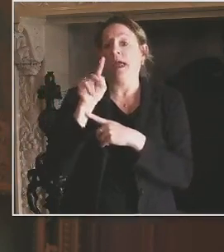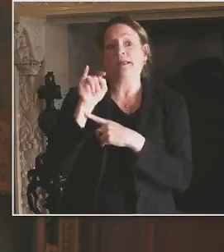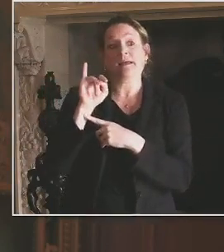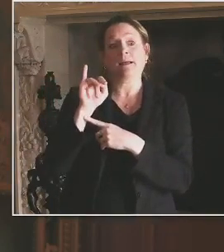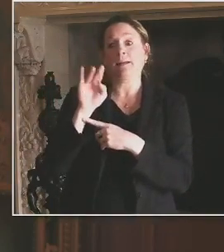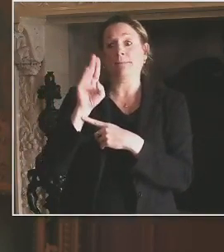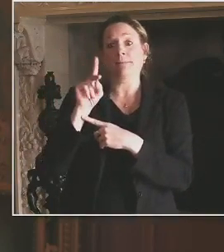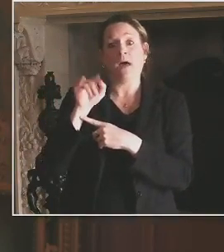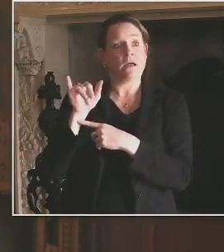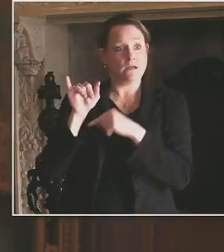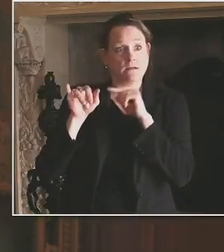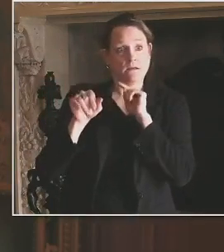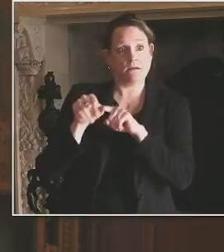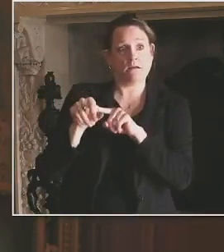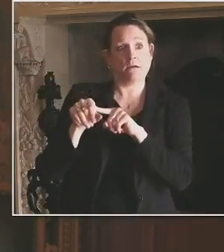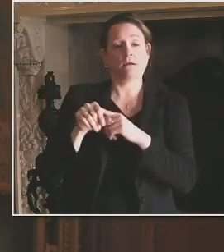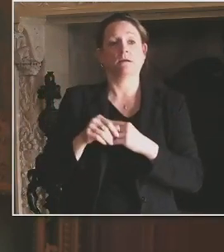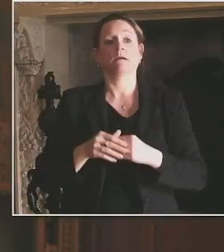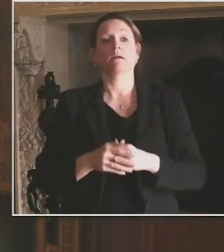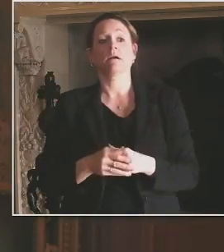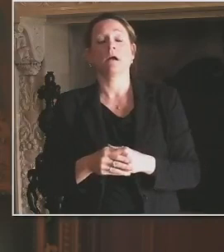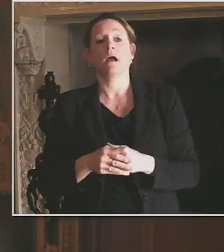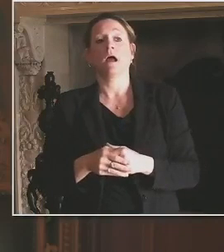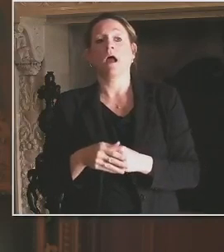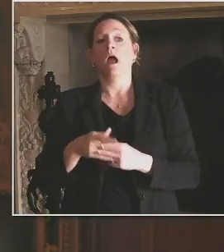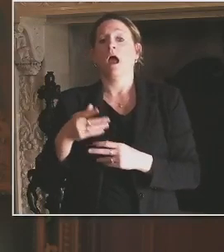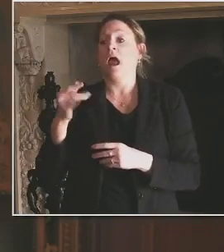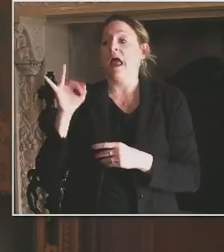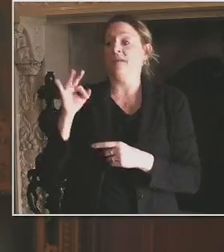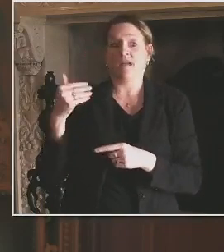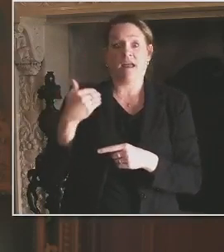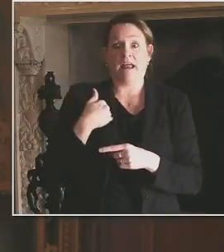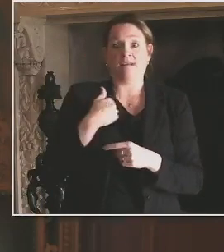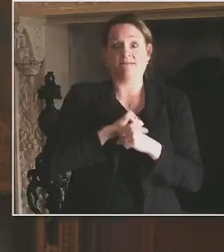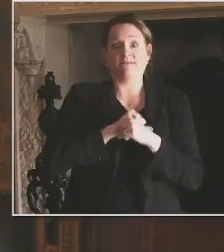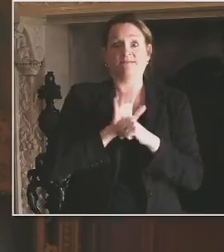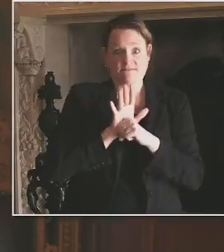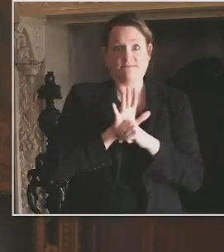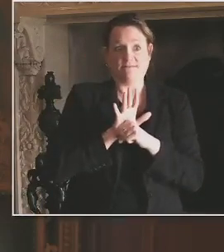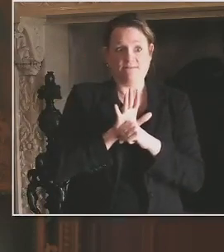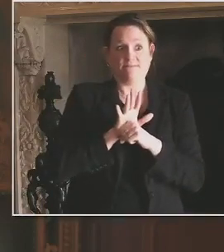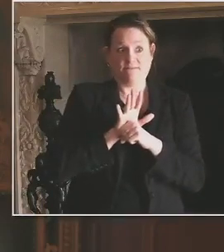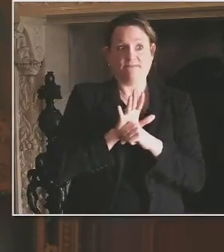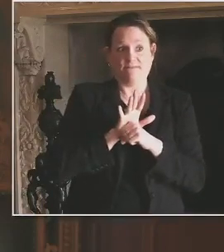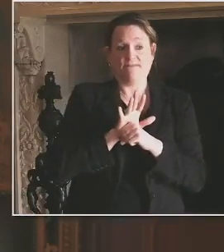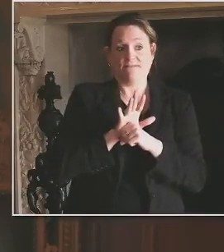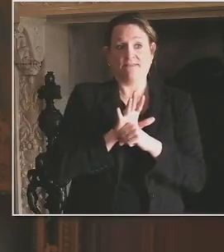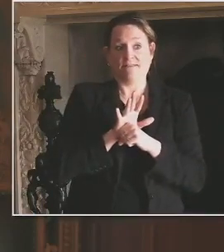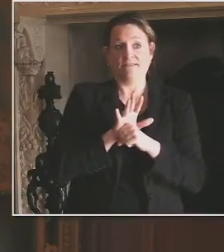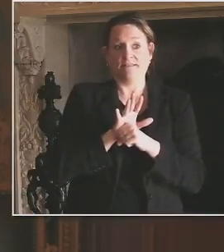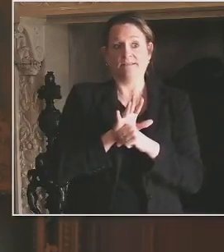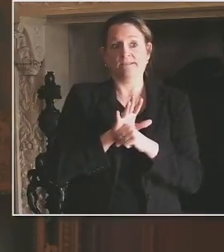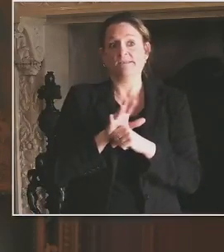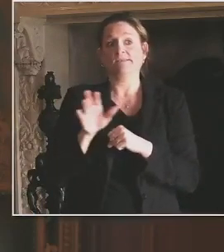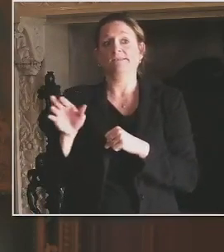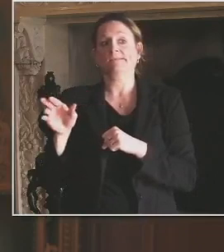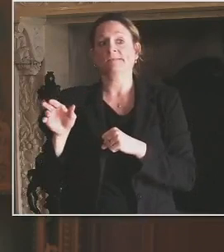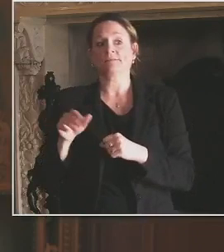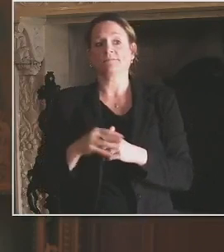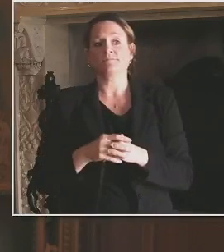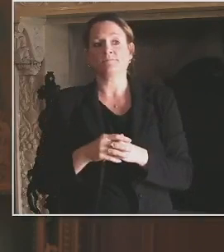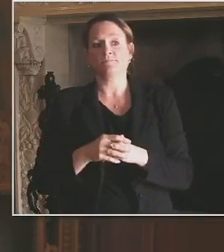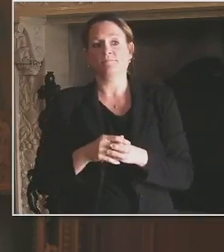or contagious. And the other thing is it doesn't tell us whether people are immune or protected from future infection. So really those tests